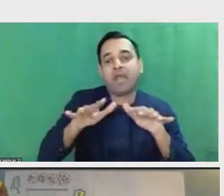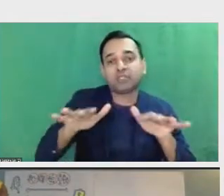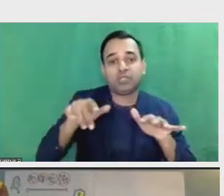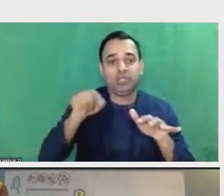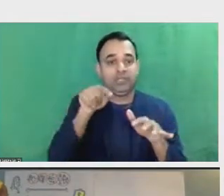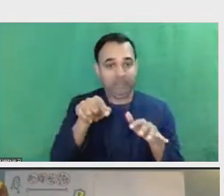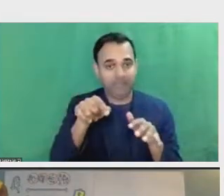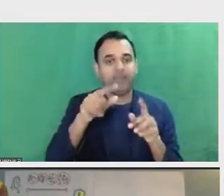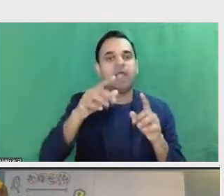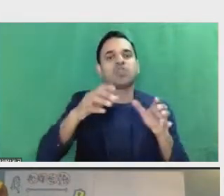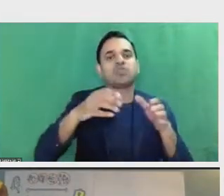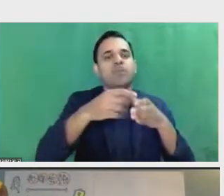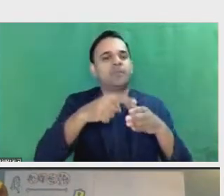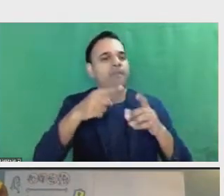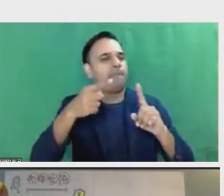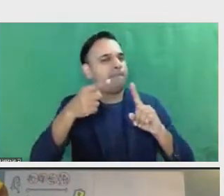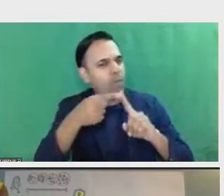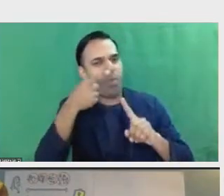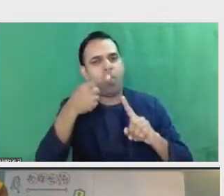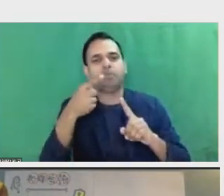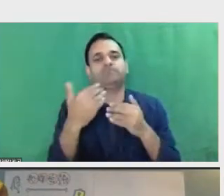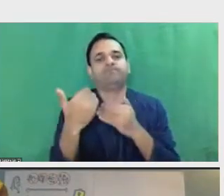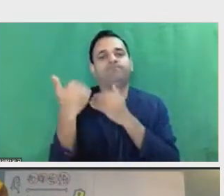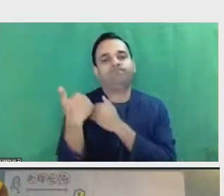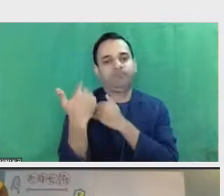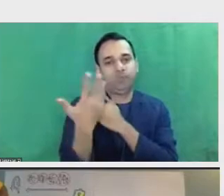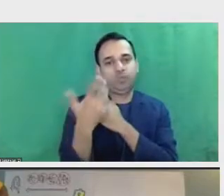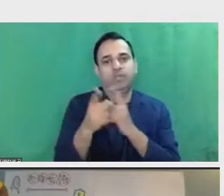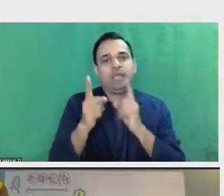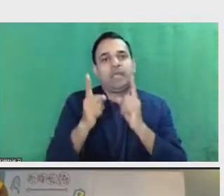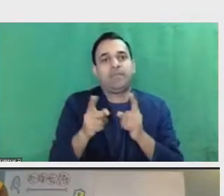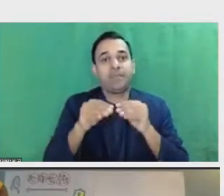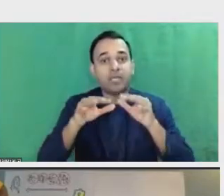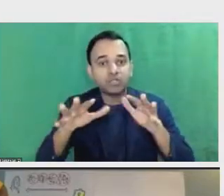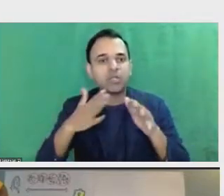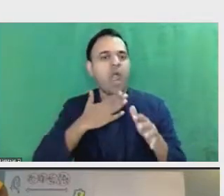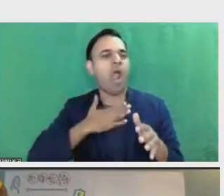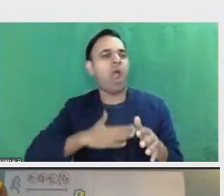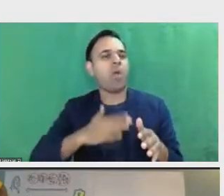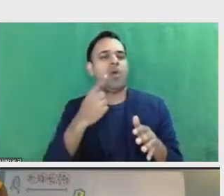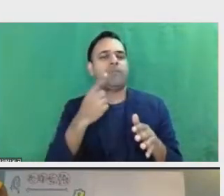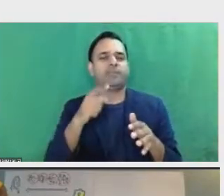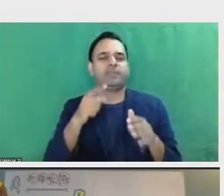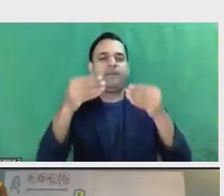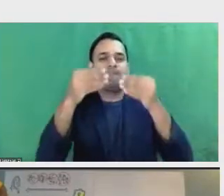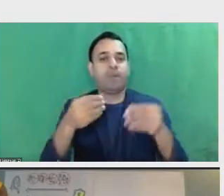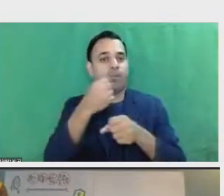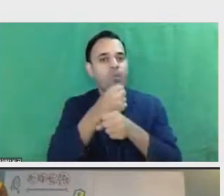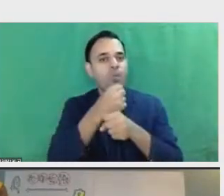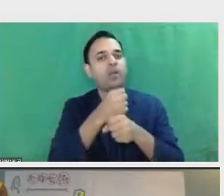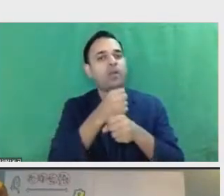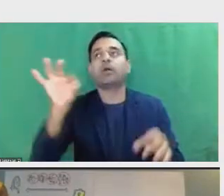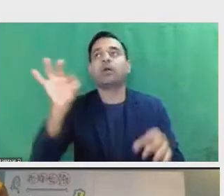is not a piece of paper. If I work very well with Tina and others, and we do great work and come out with